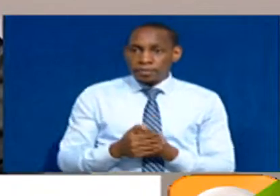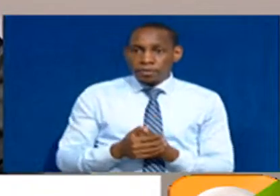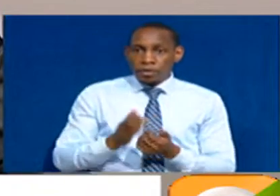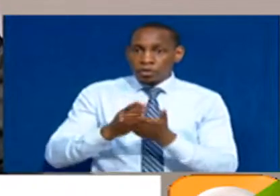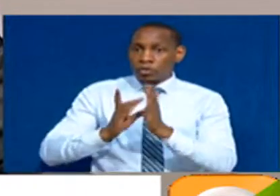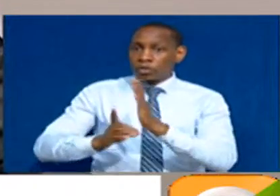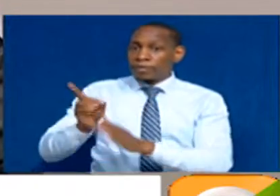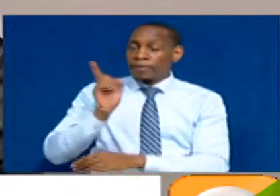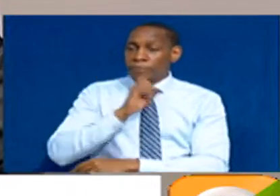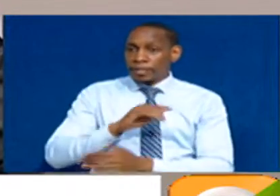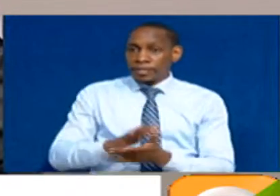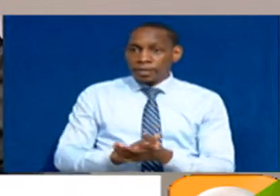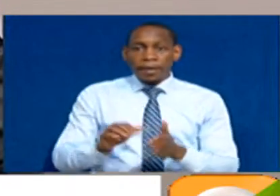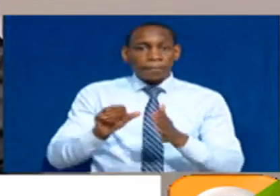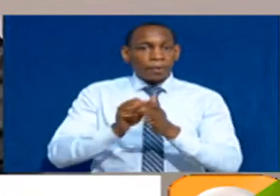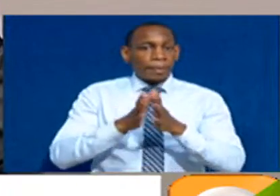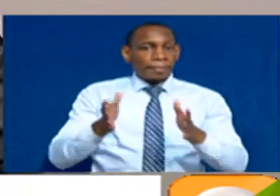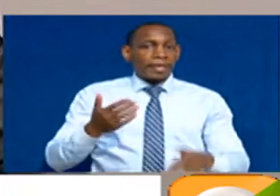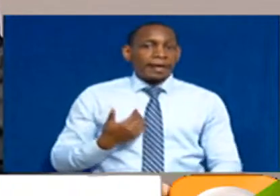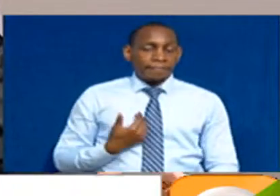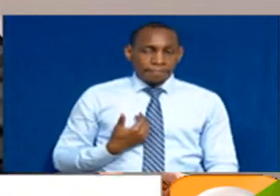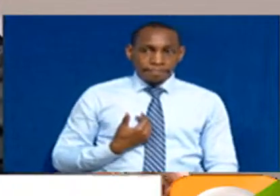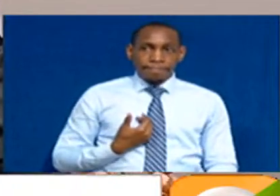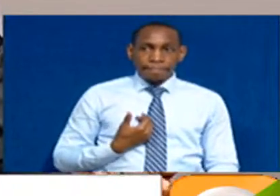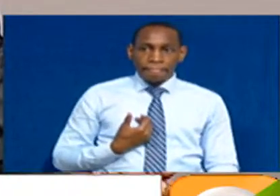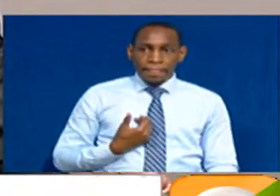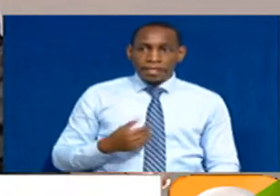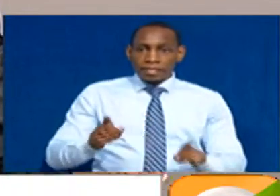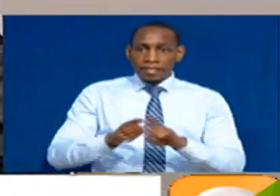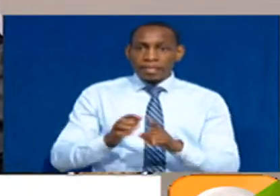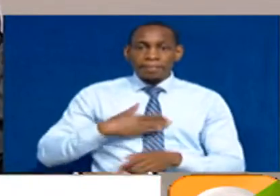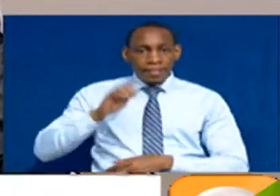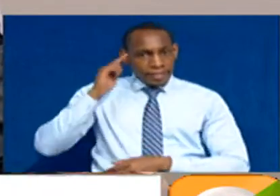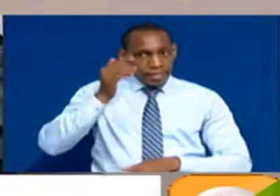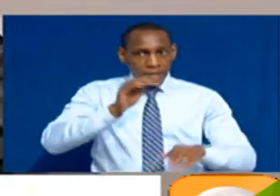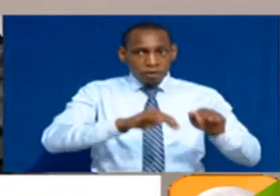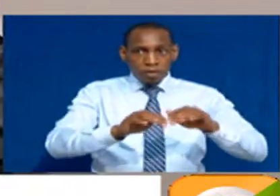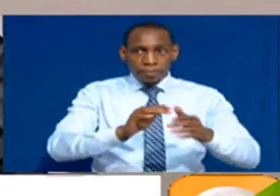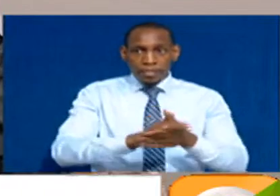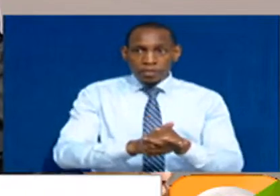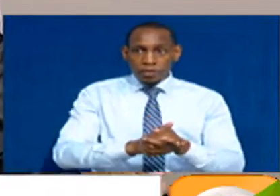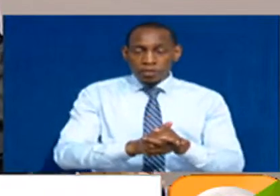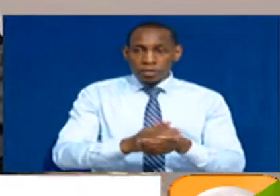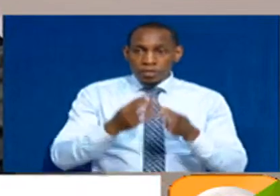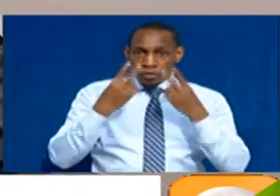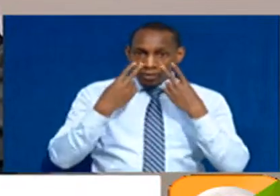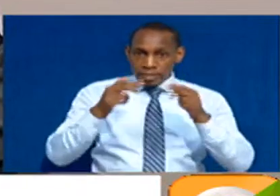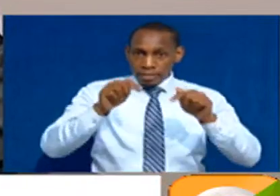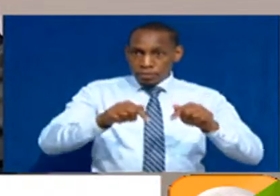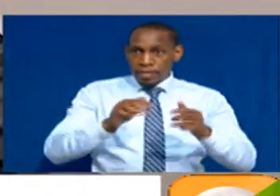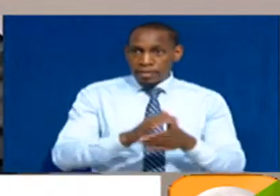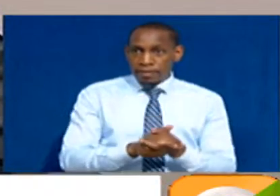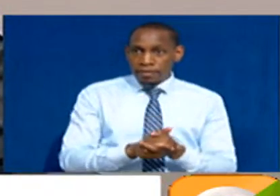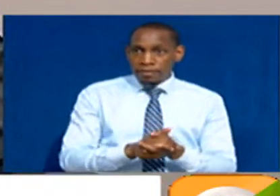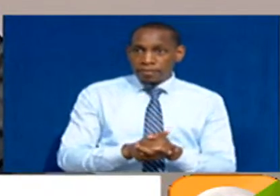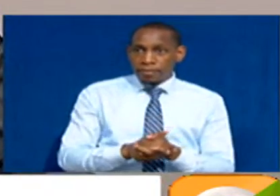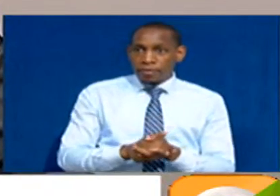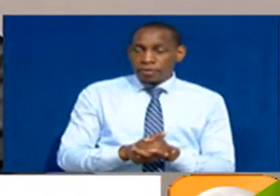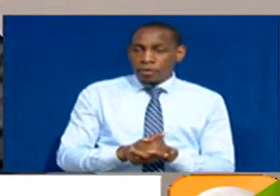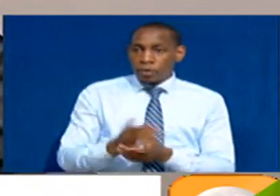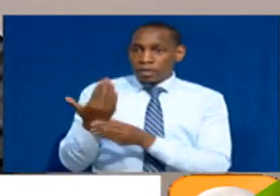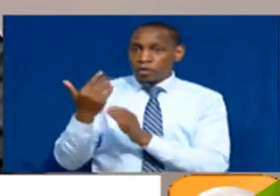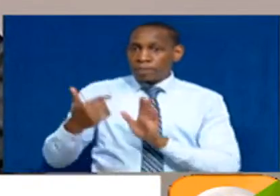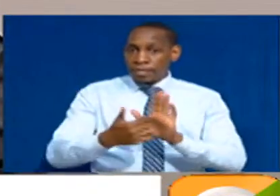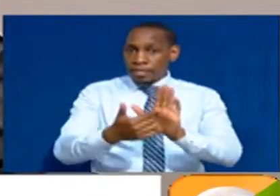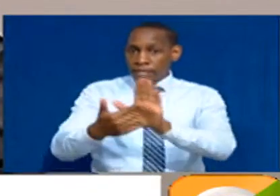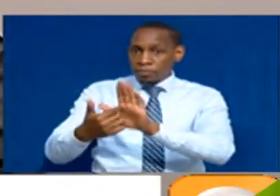well developed, I think there's a big problem with that. And I think the contribution of what we see now today from the Pandora leaks, I